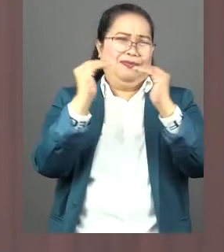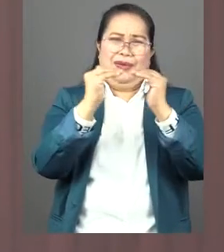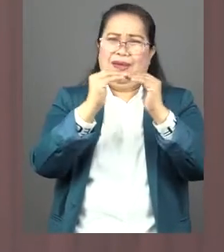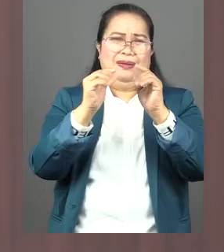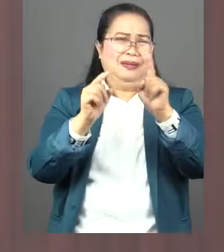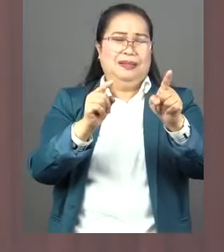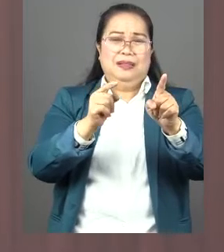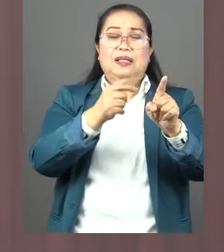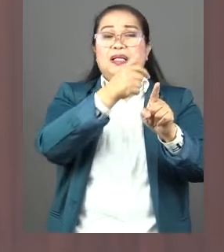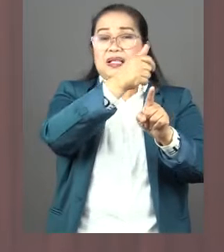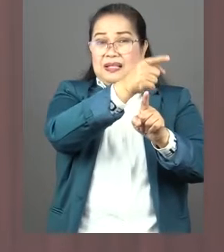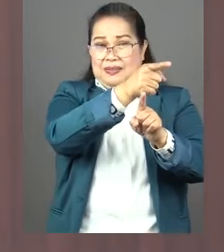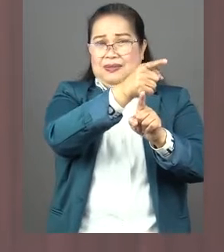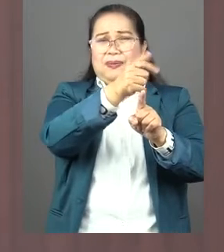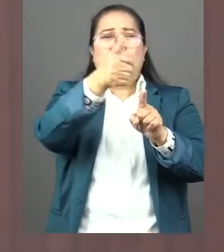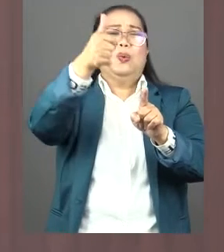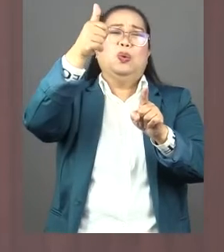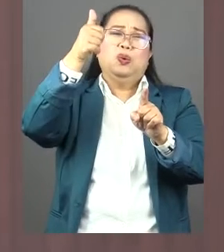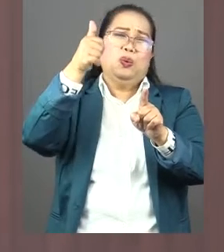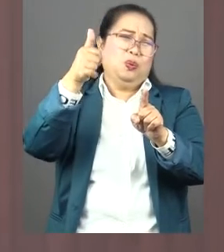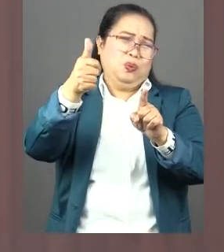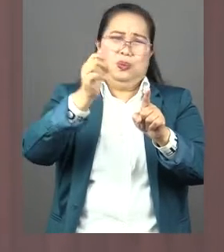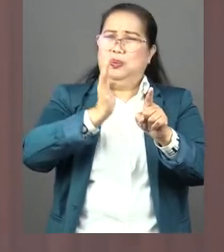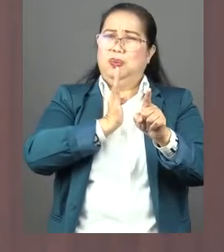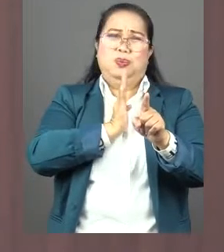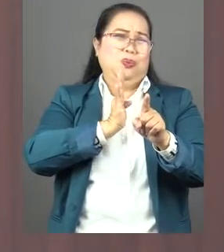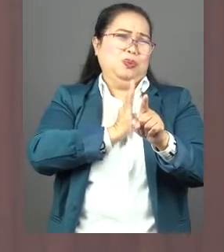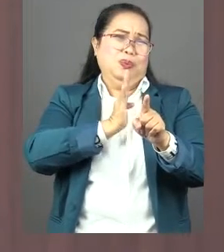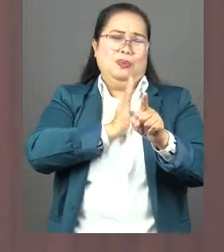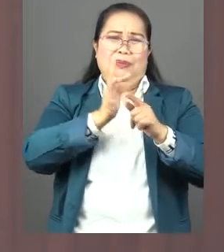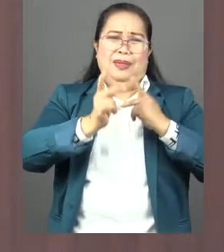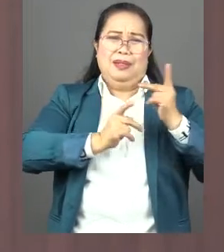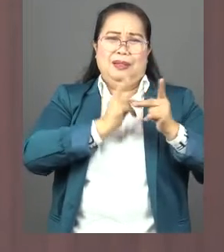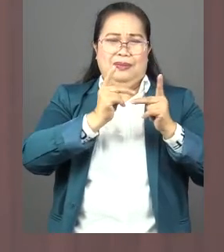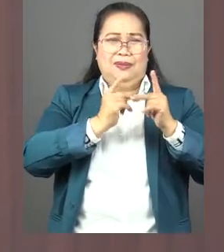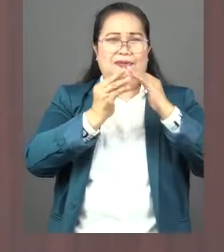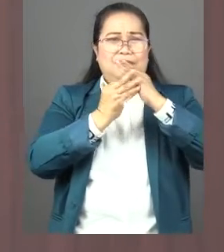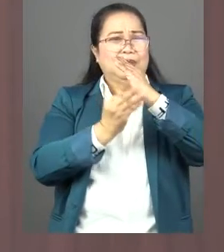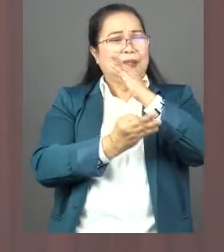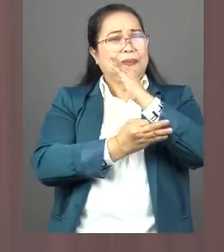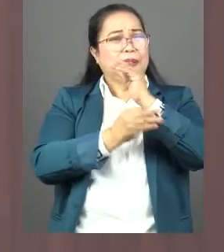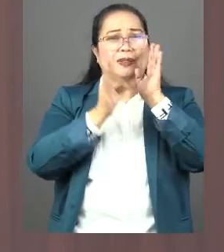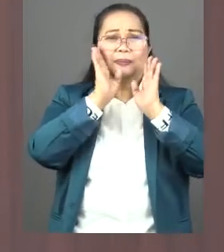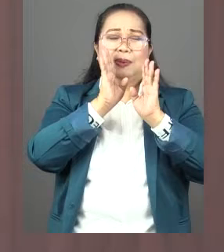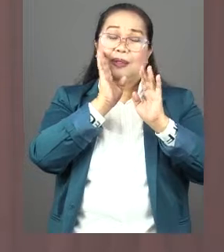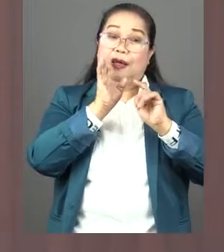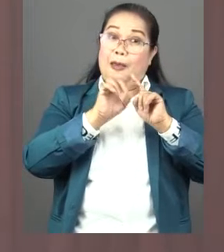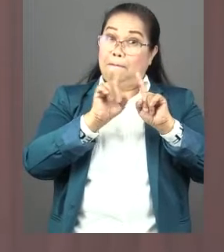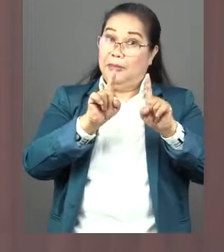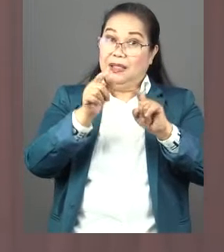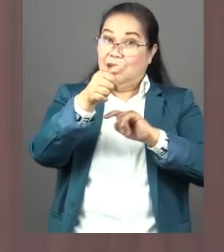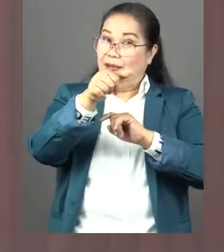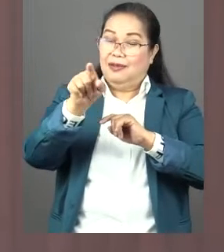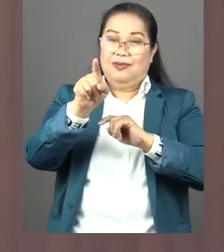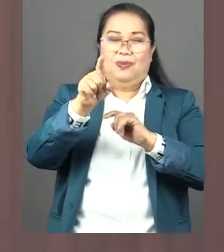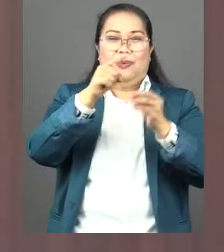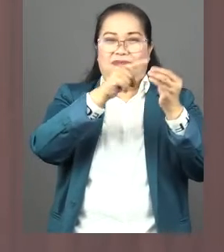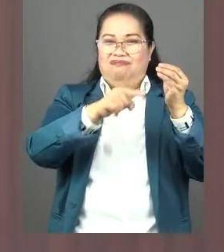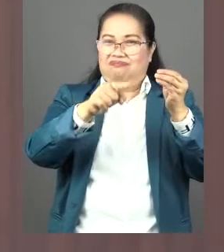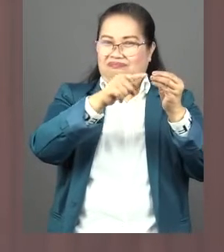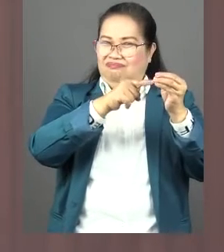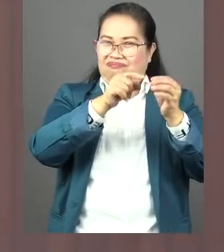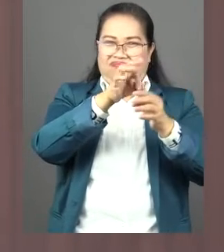Some of them are the kindest, most sincere people I know, our fundamentalist brethren. But neither should anyone else condemn